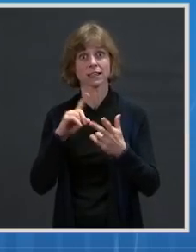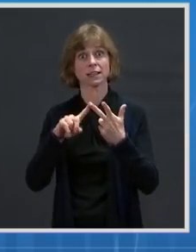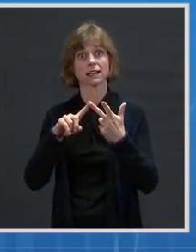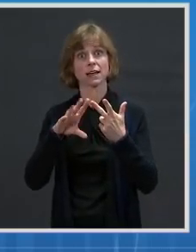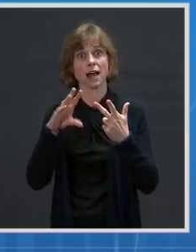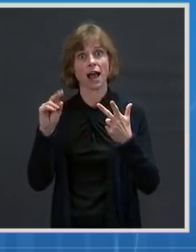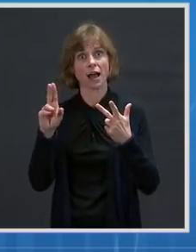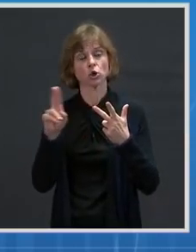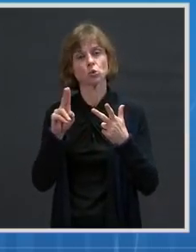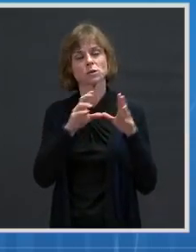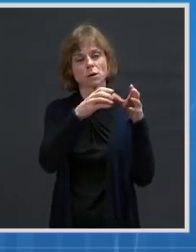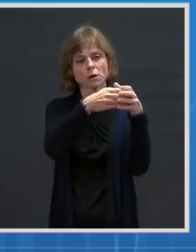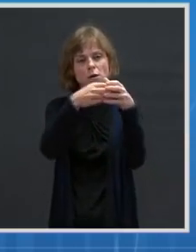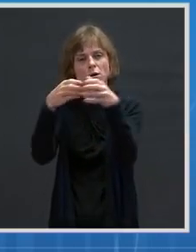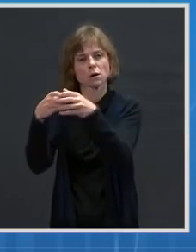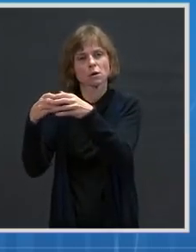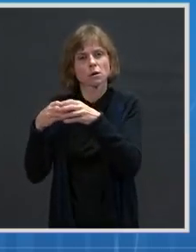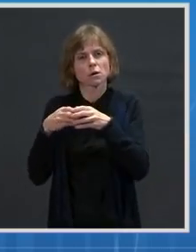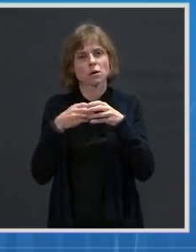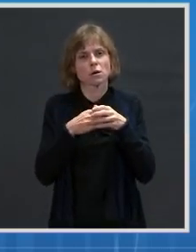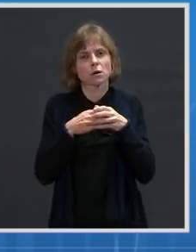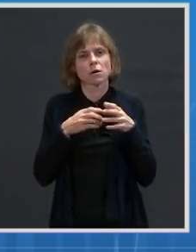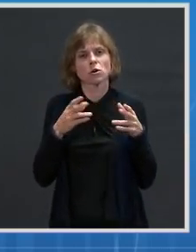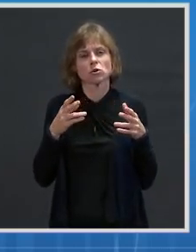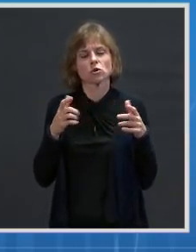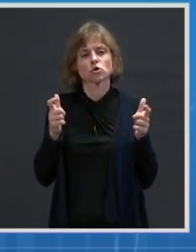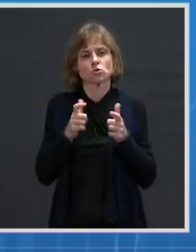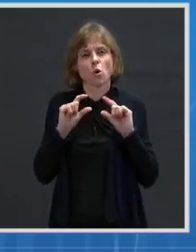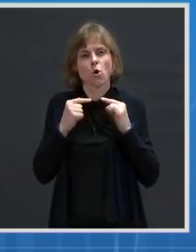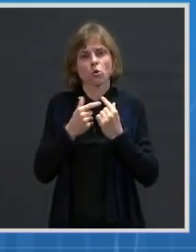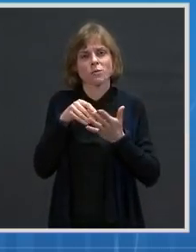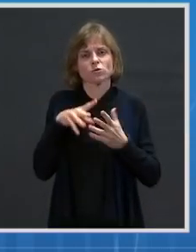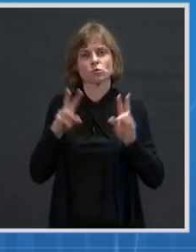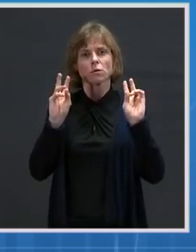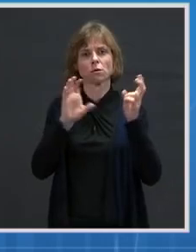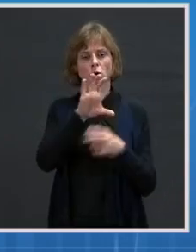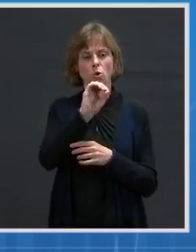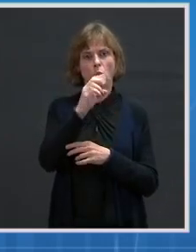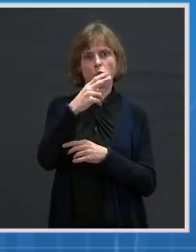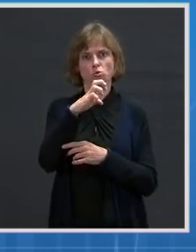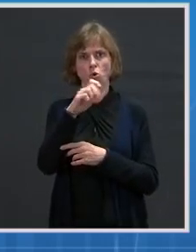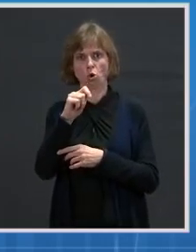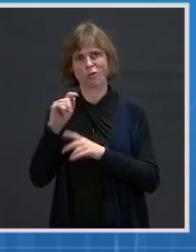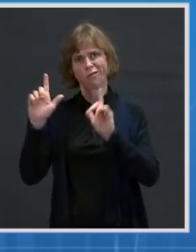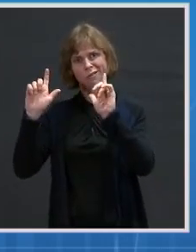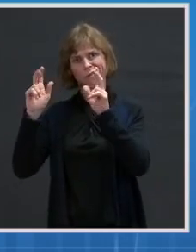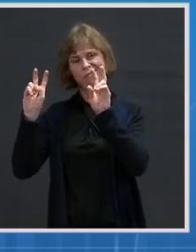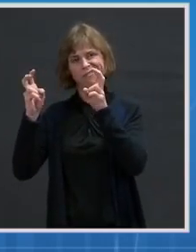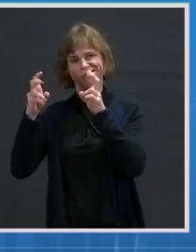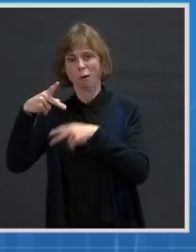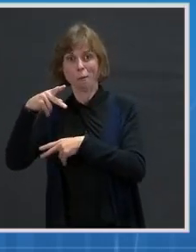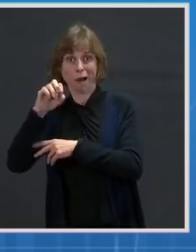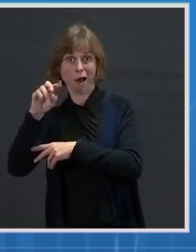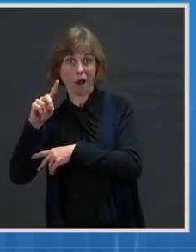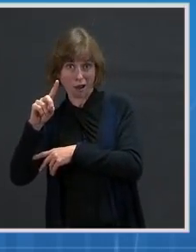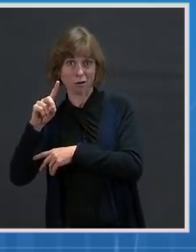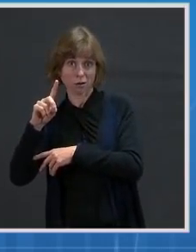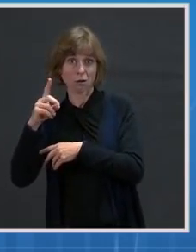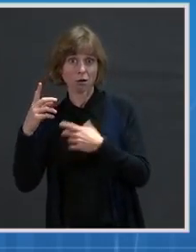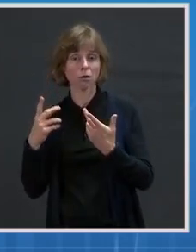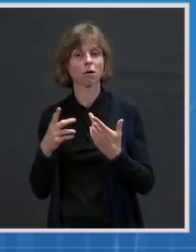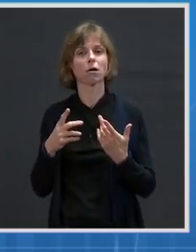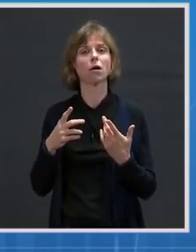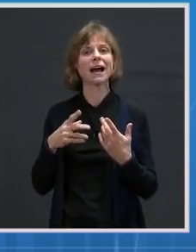podding of students are important to minimize spread throughout the school environment. This is especially true for schools that have high rates